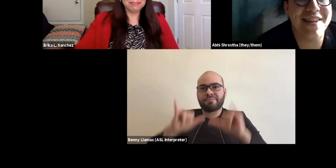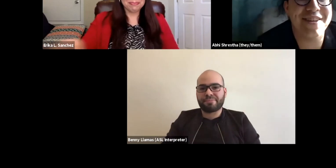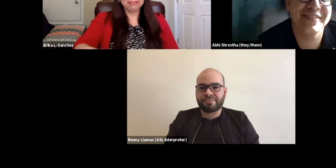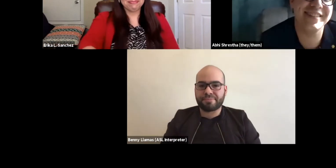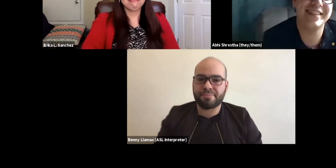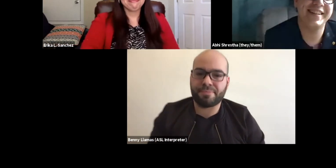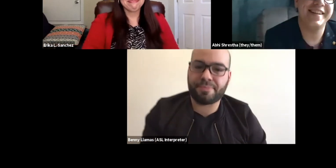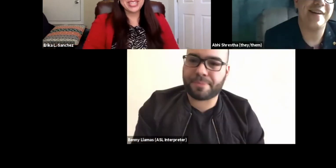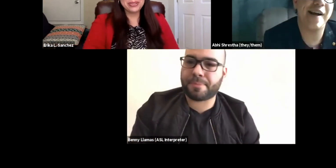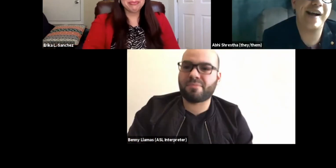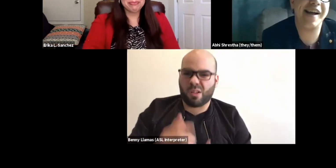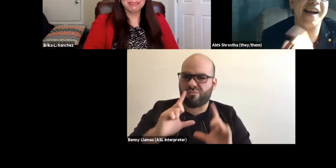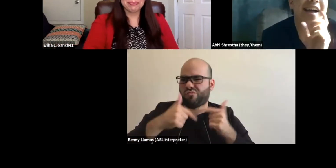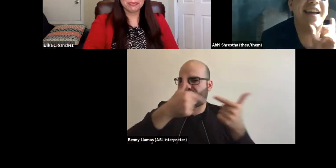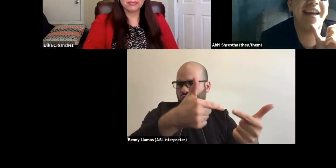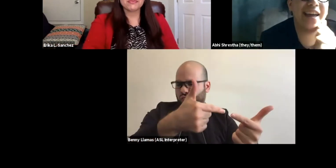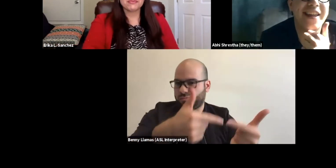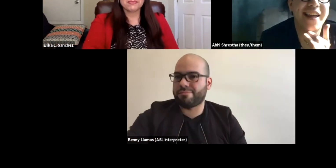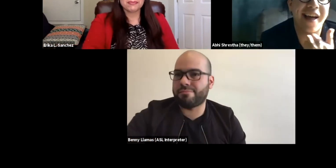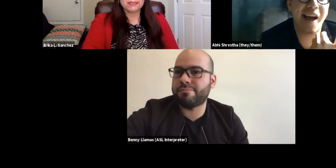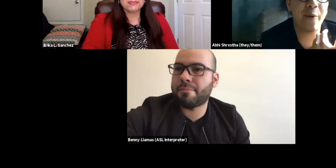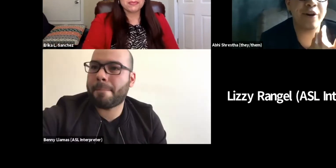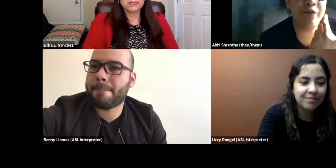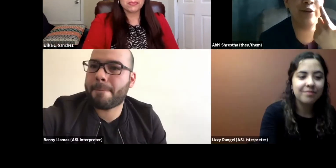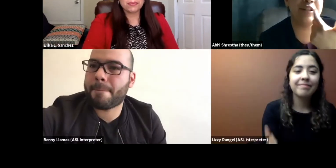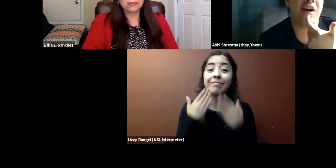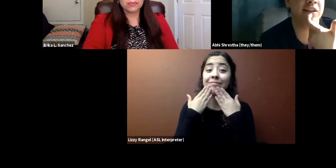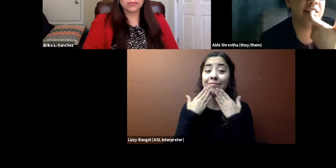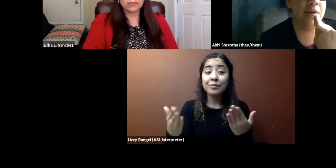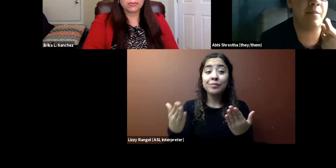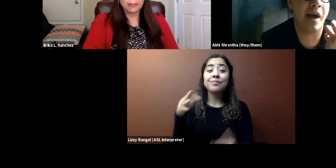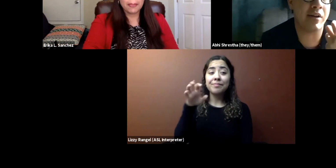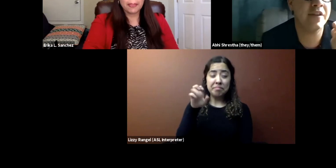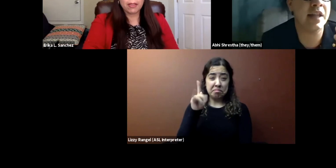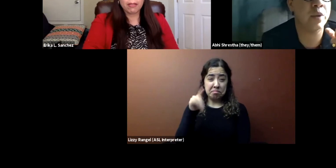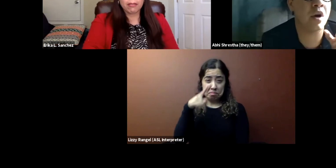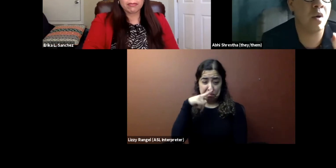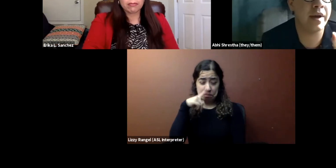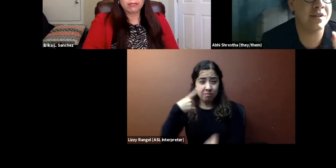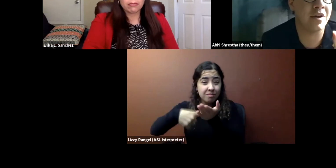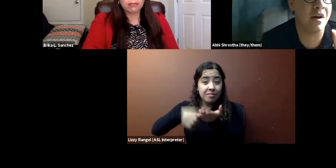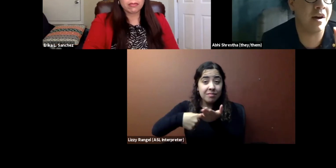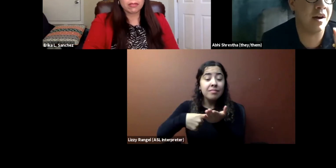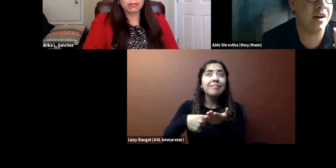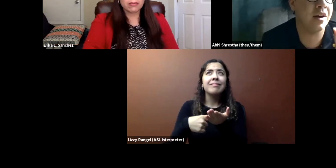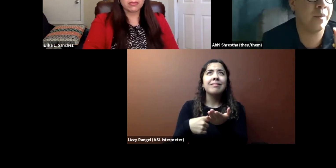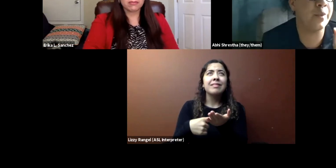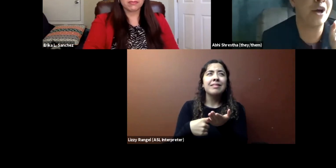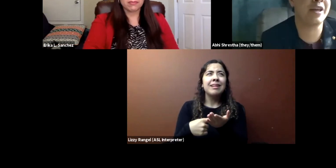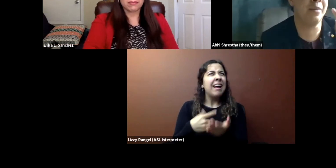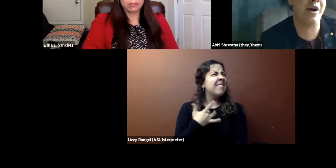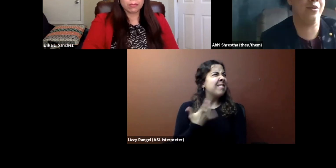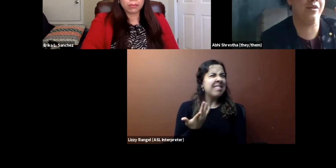Thank you. Thank you. Erika, I wonder if you could talk a little bit about, I feel like we always are, when